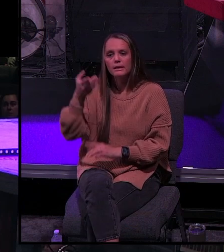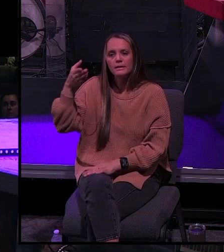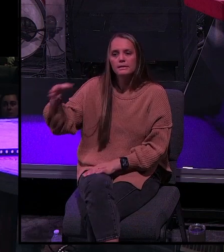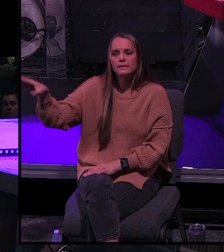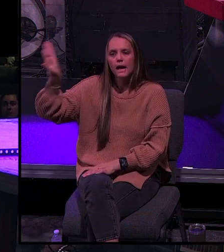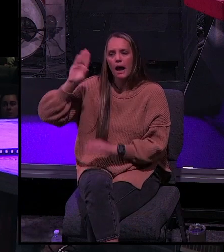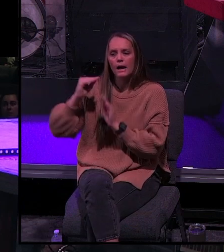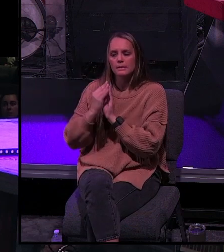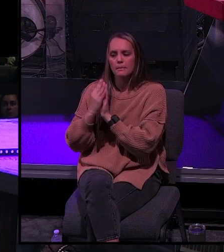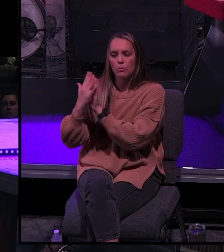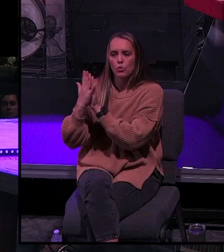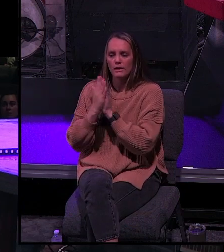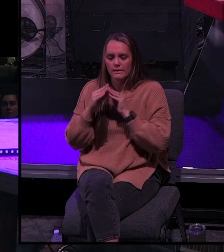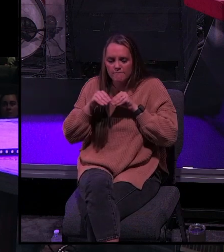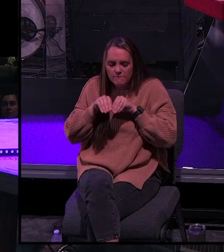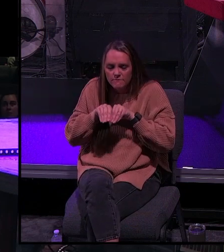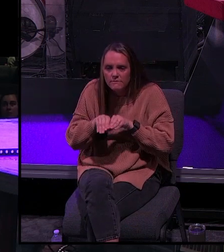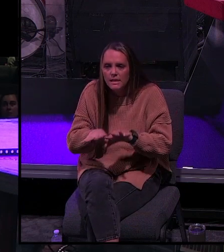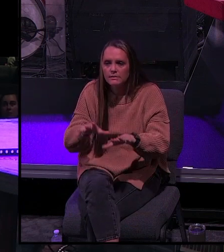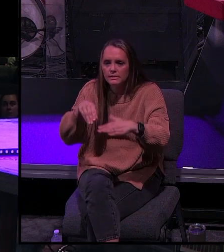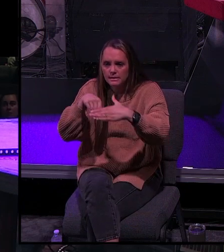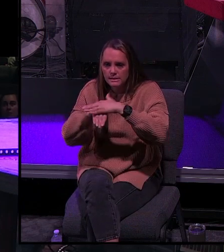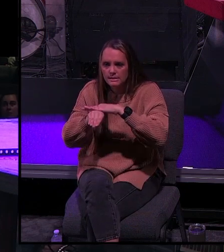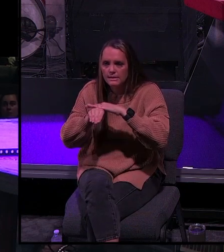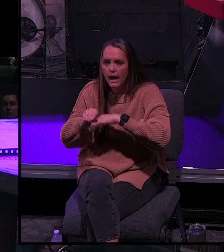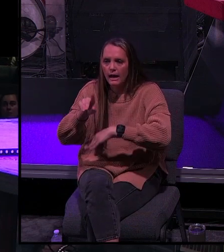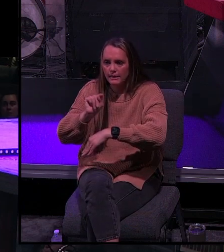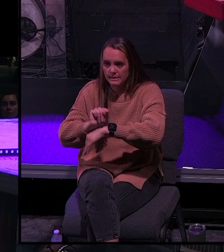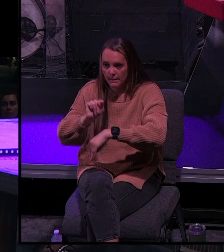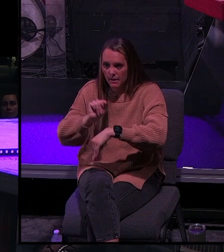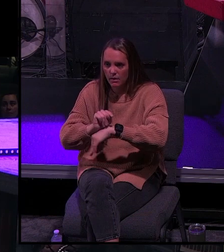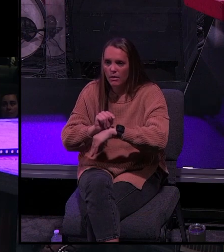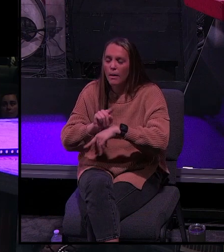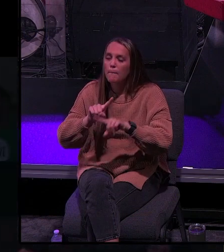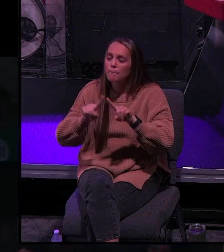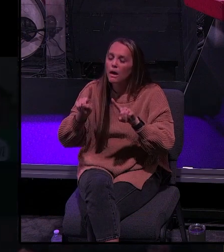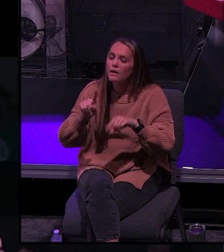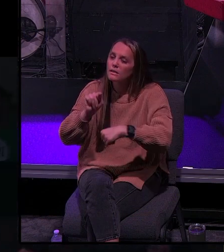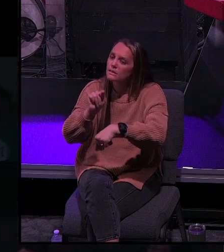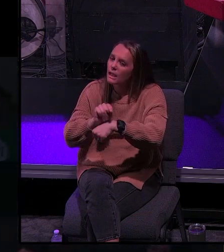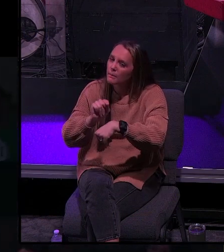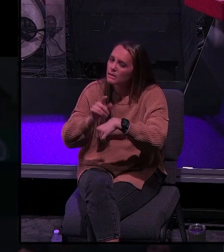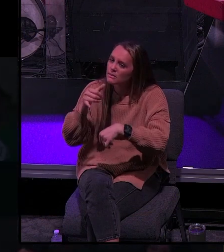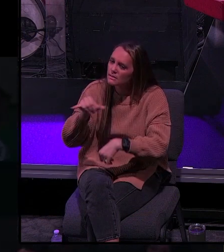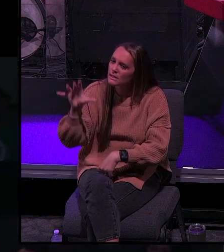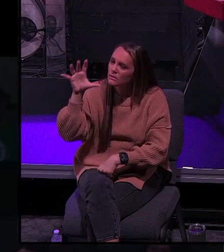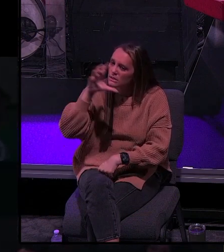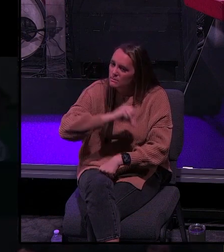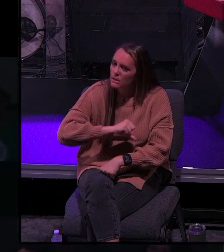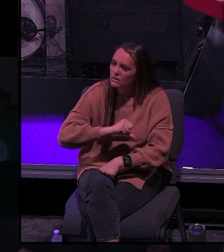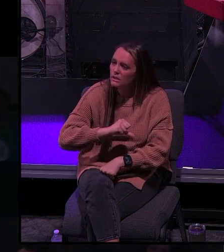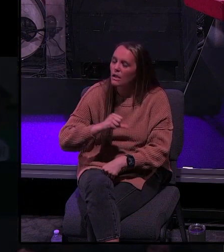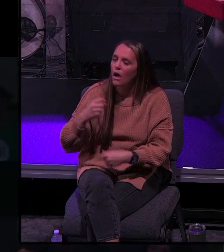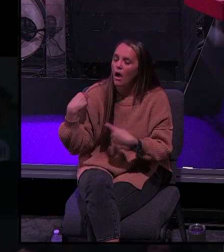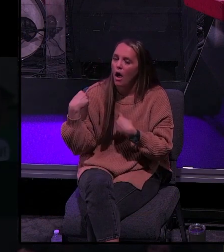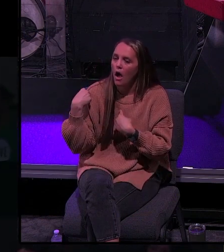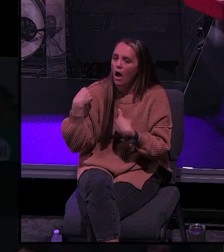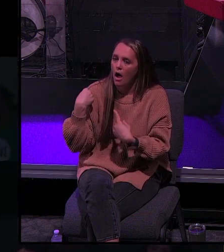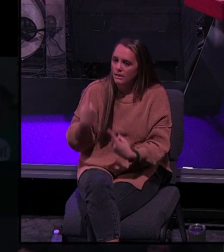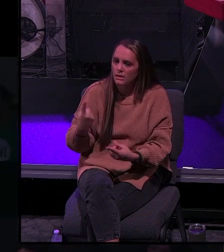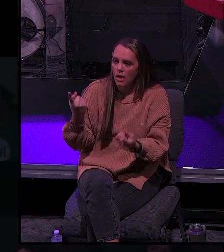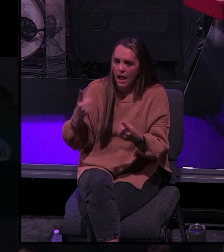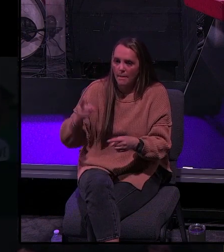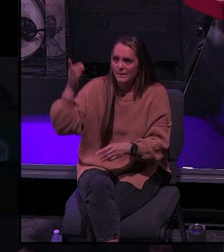tabernacle. So they did all the work, they prepared it, but something is missing. The tabernacle is not the tabernacle until the presence of God fills